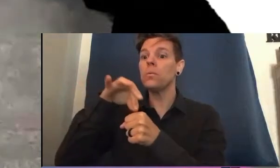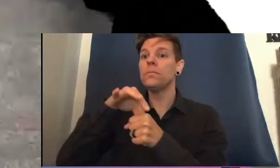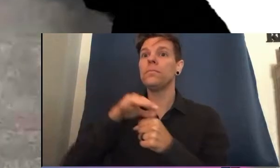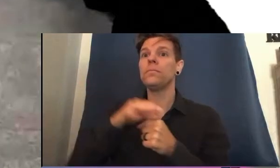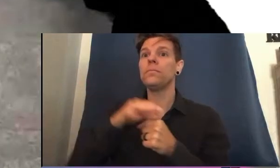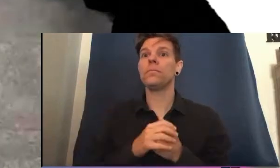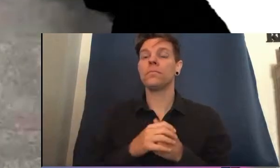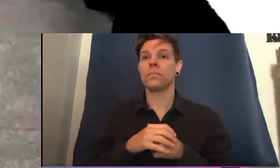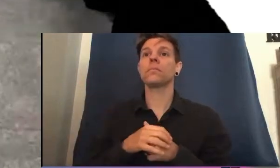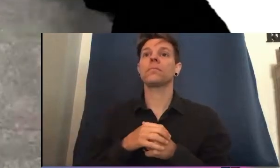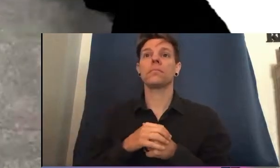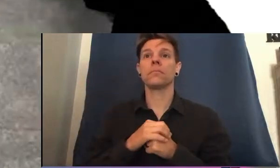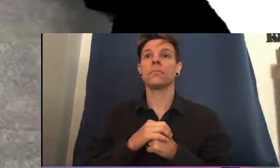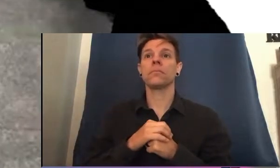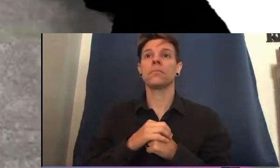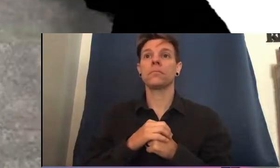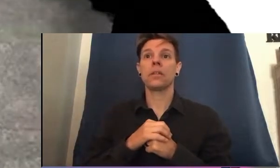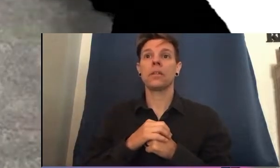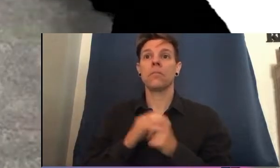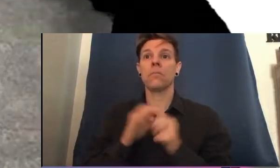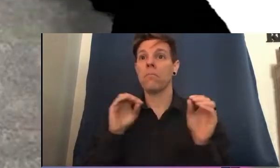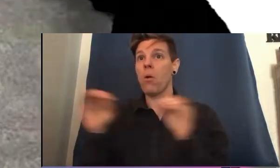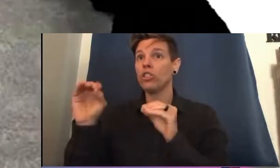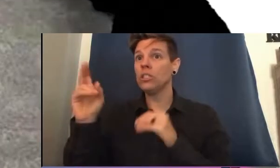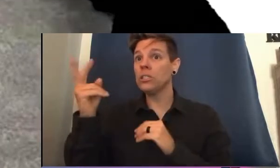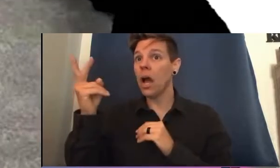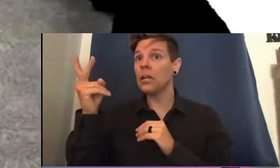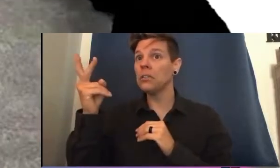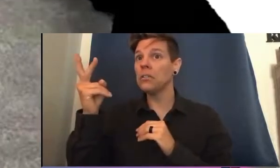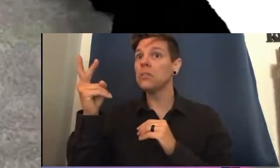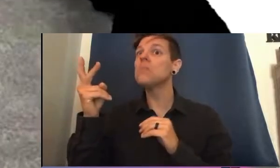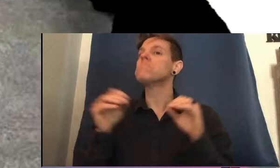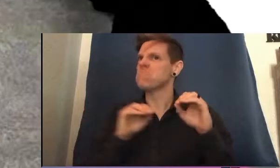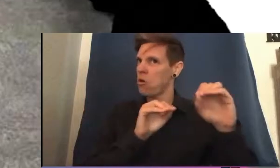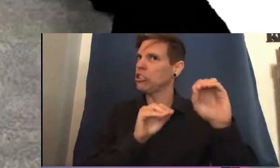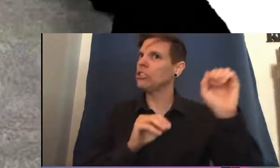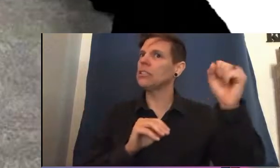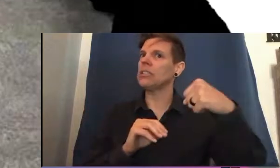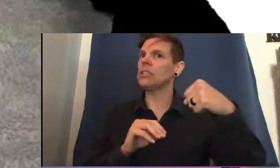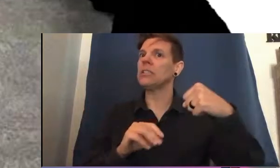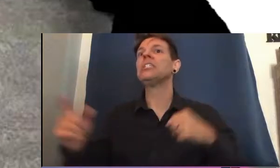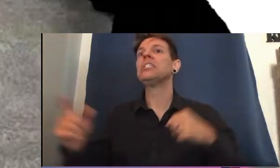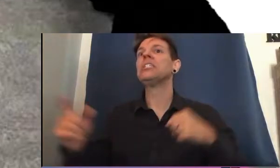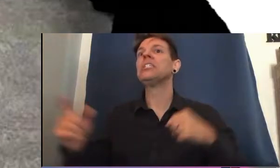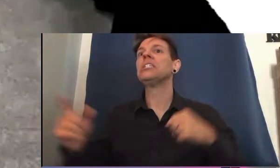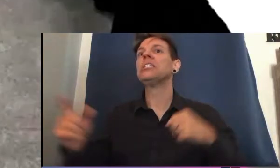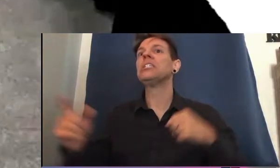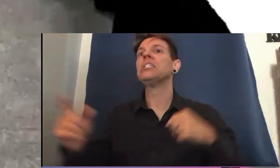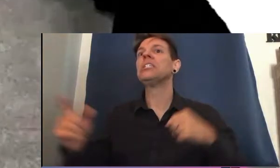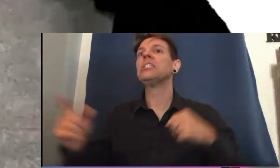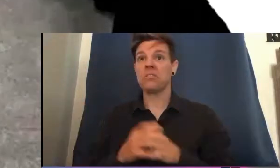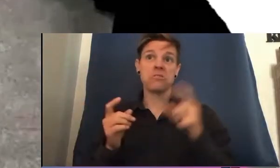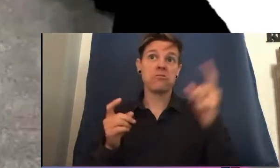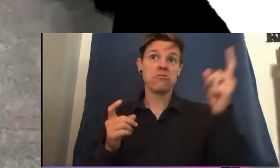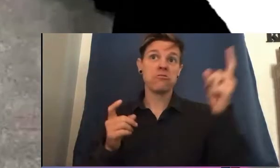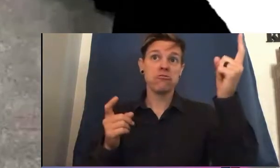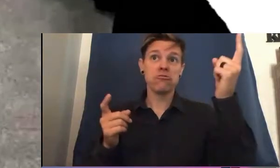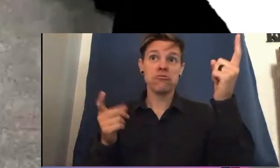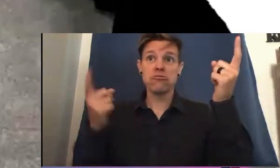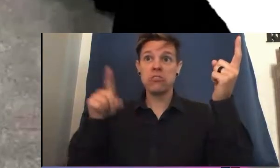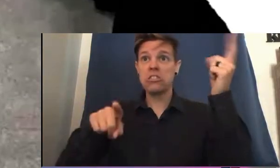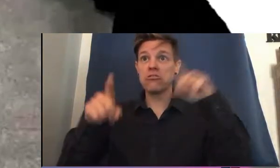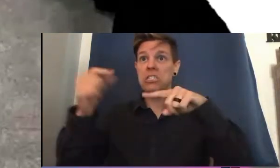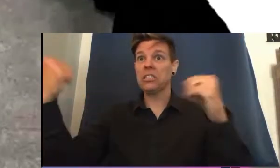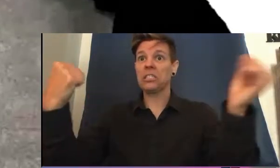second. So moved. Second. Okay, all in favor of this proclamation?